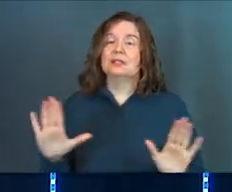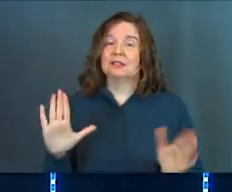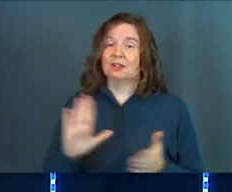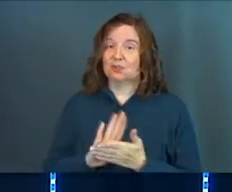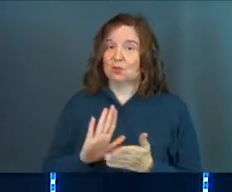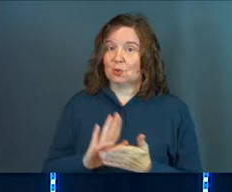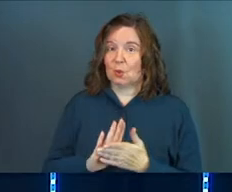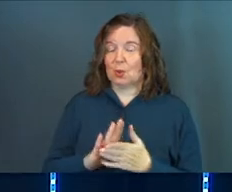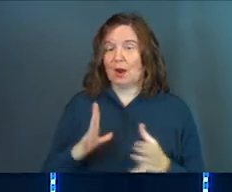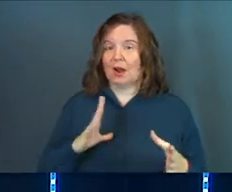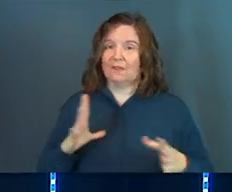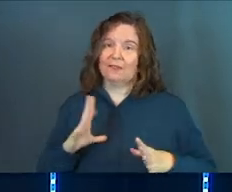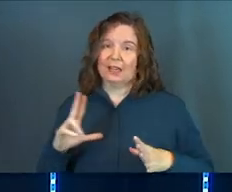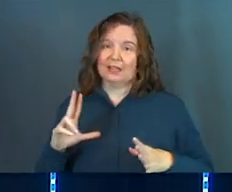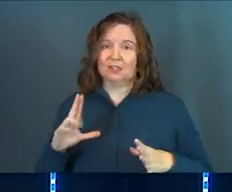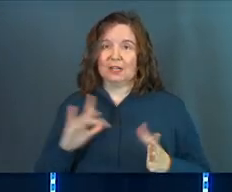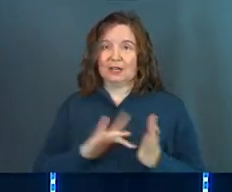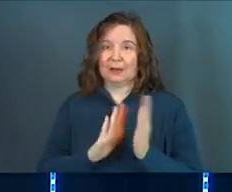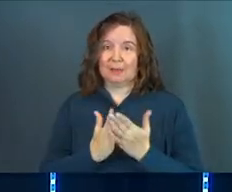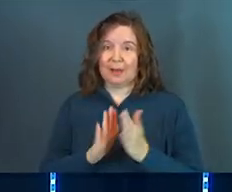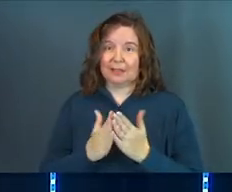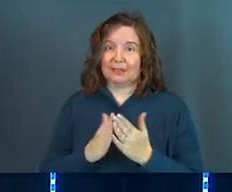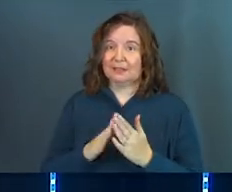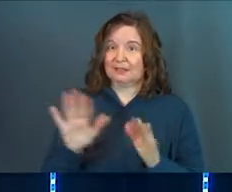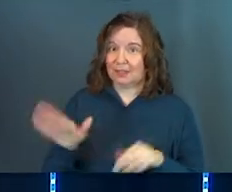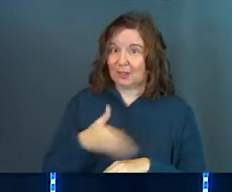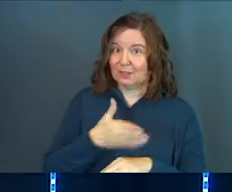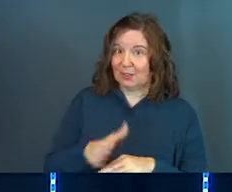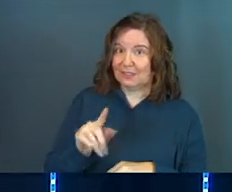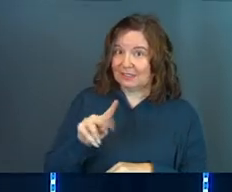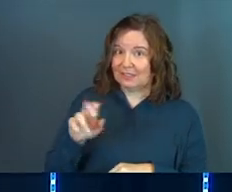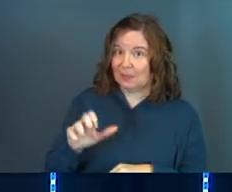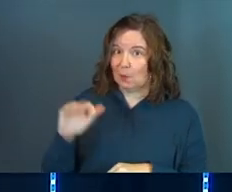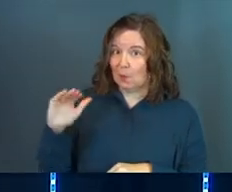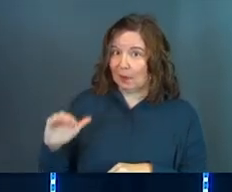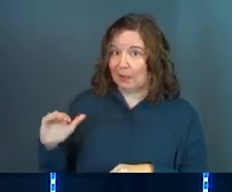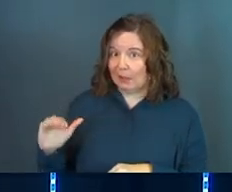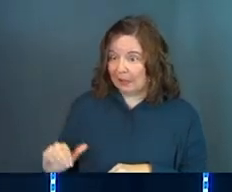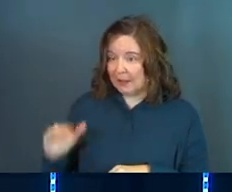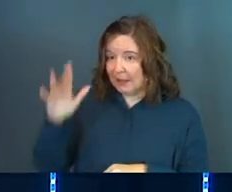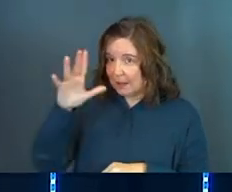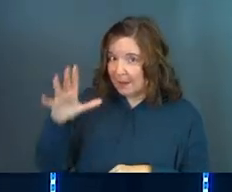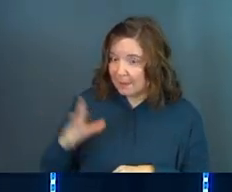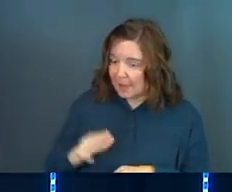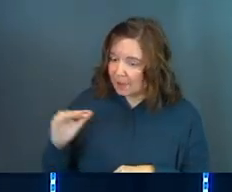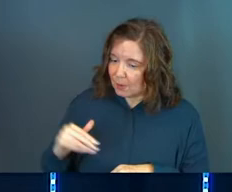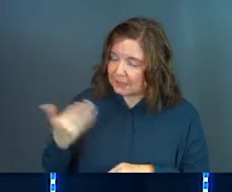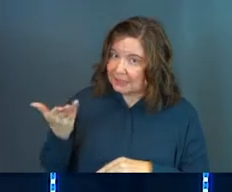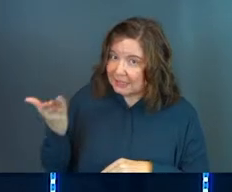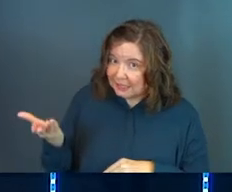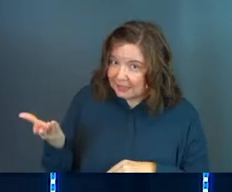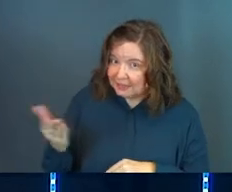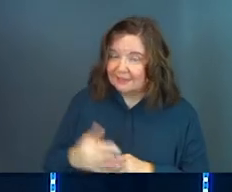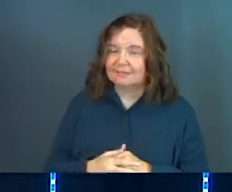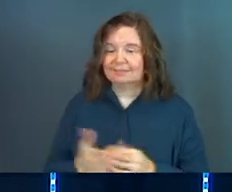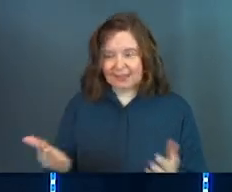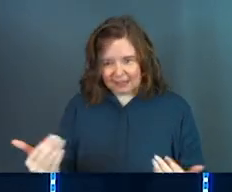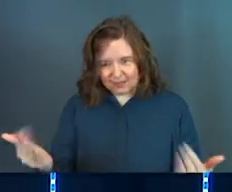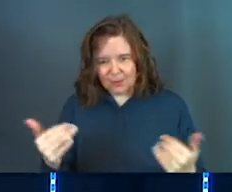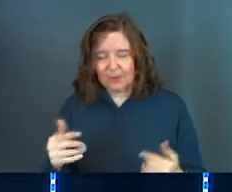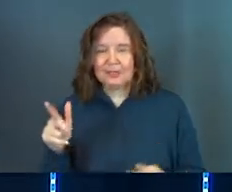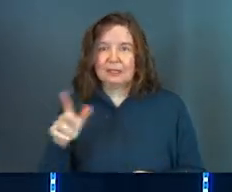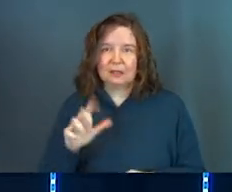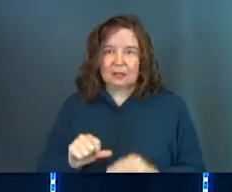Sunday school or vacation Bible school test. Zacchaeus was a wee little man. Wee little man was he. Let's go.